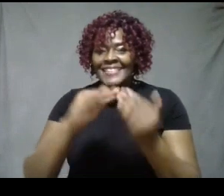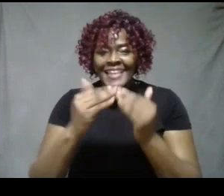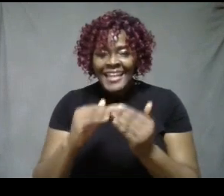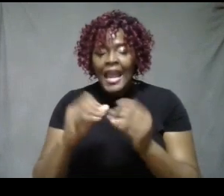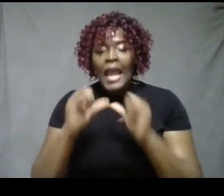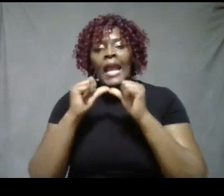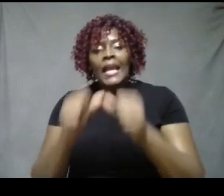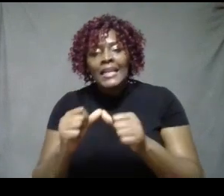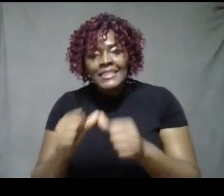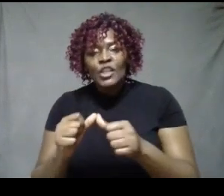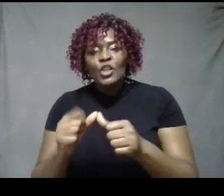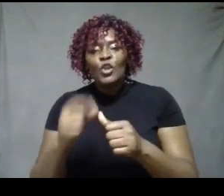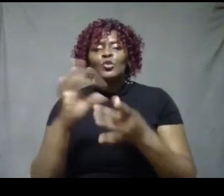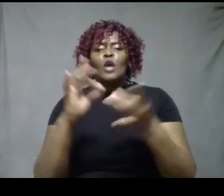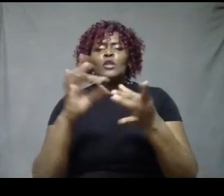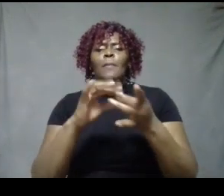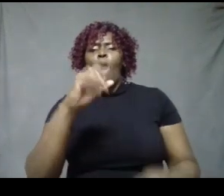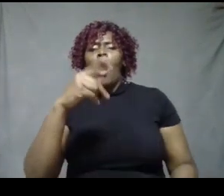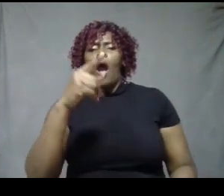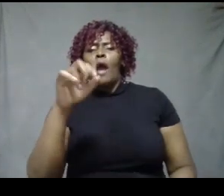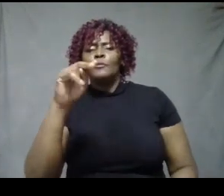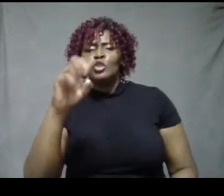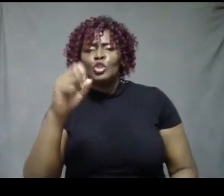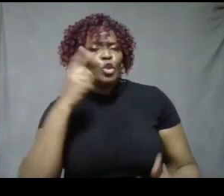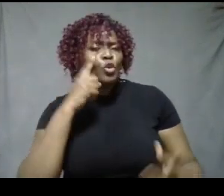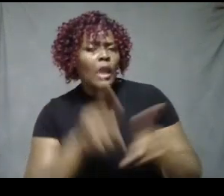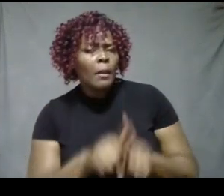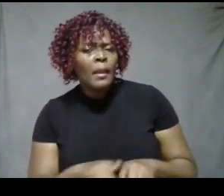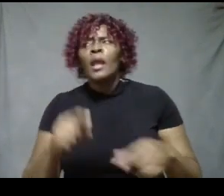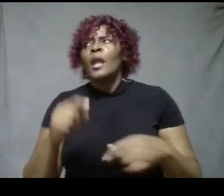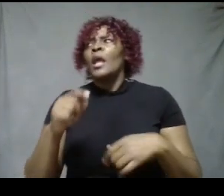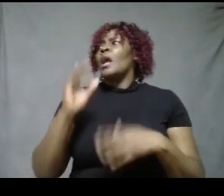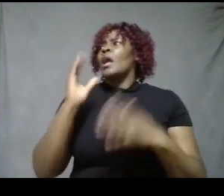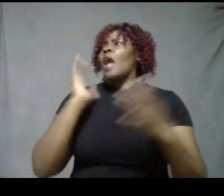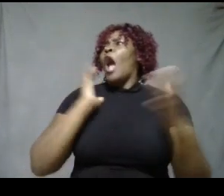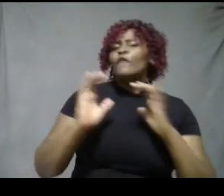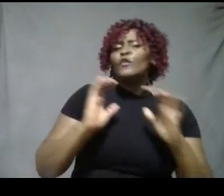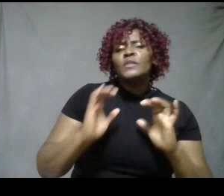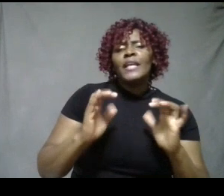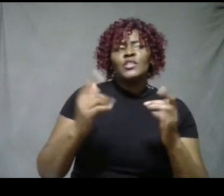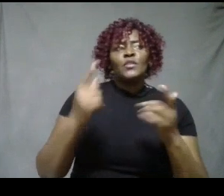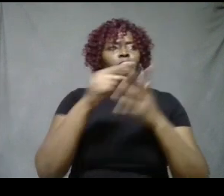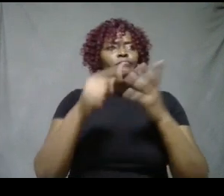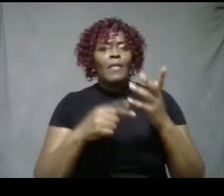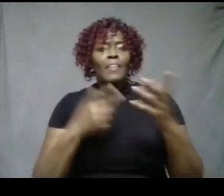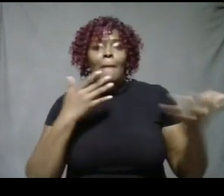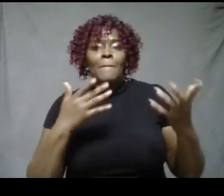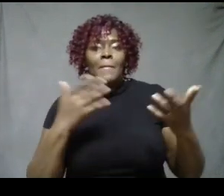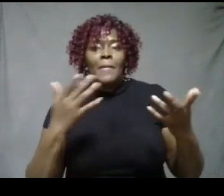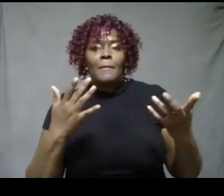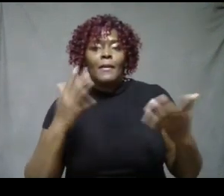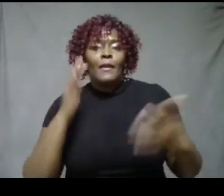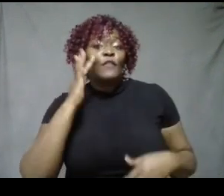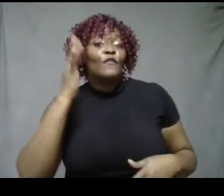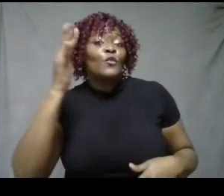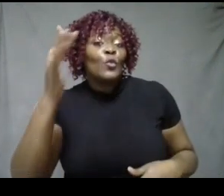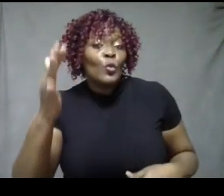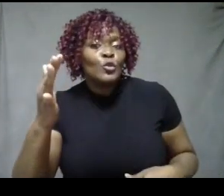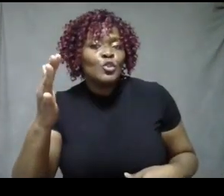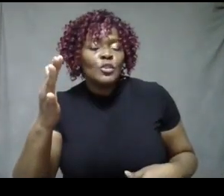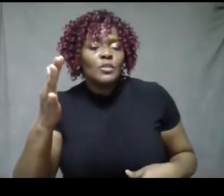to the options agreement, conversations, things that may come up in the future. It's